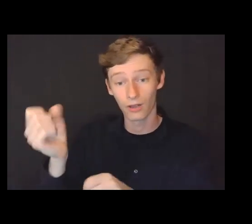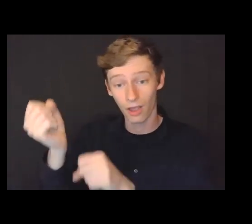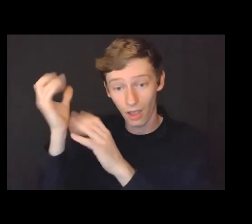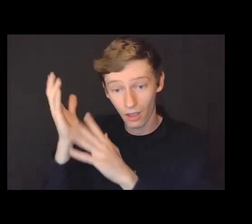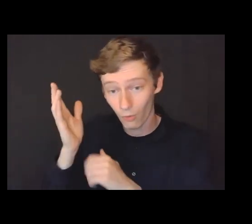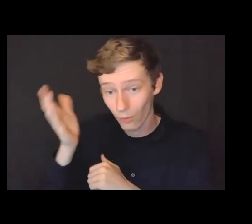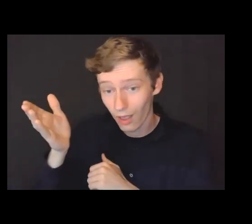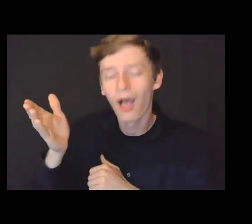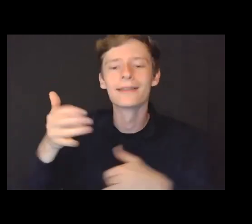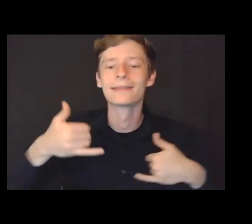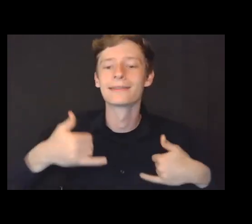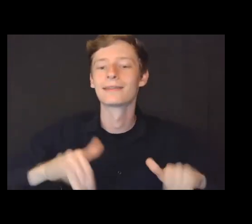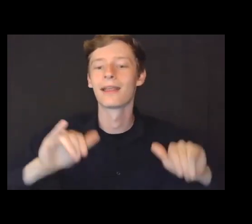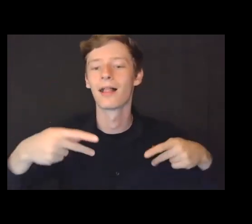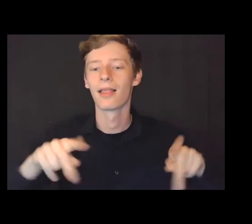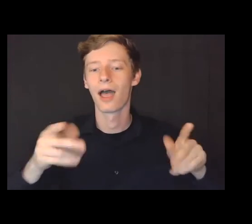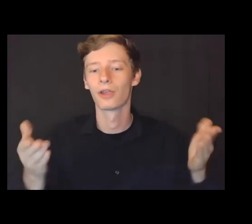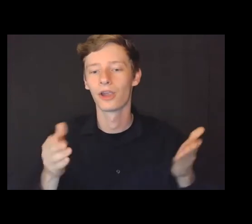Virginia. Access to